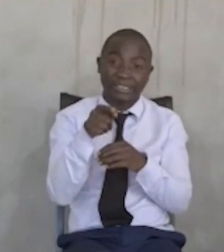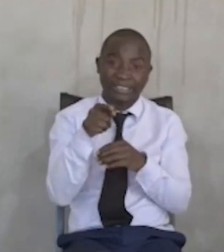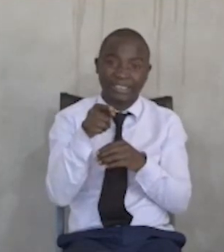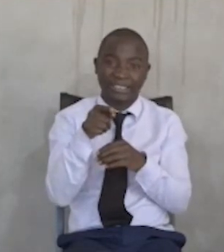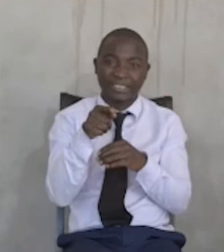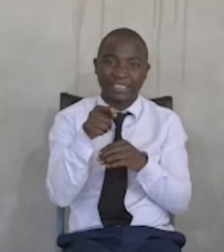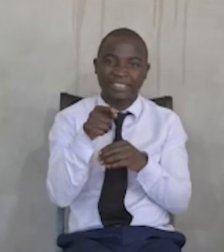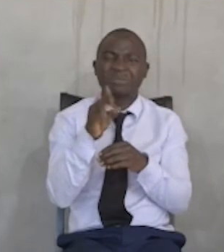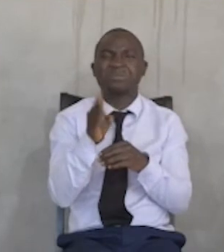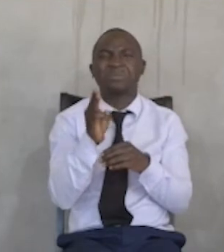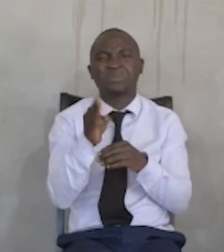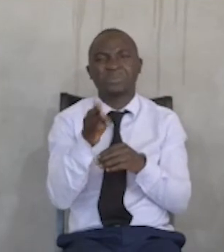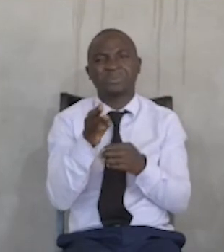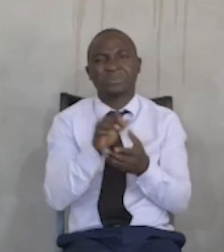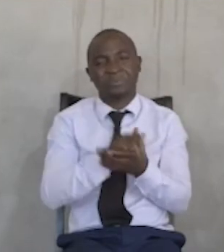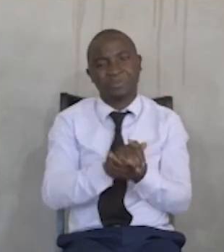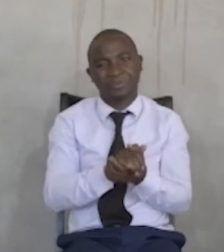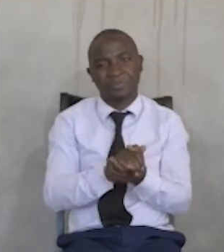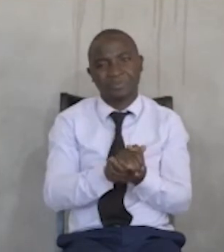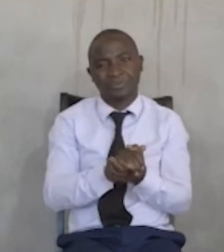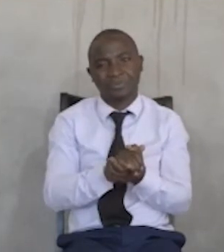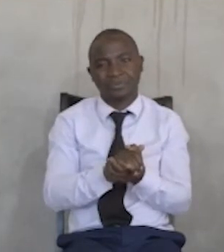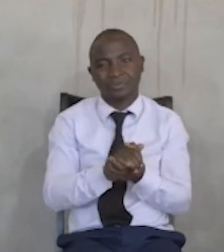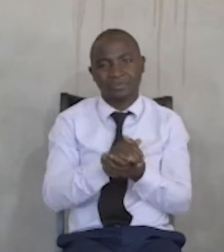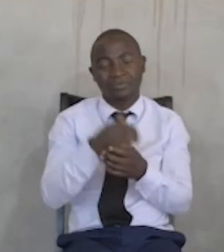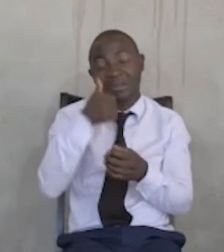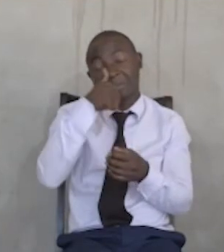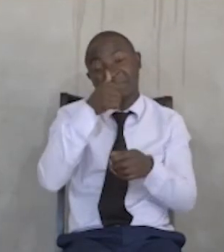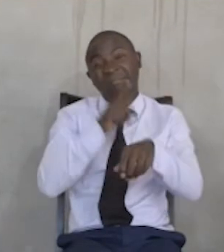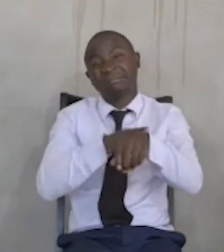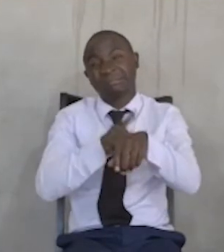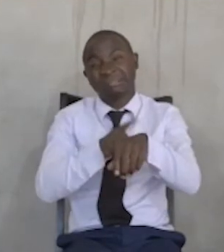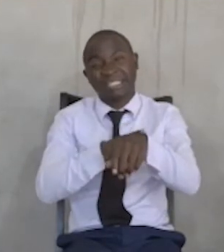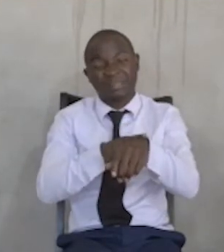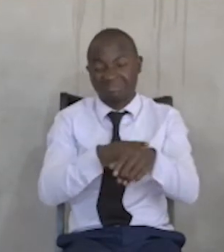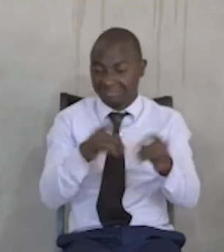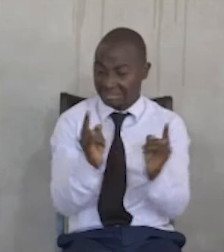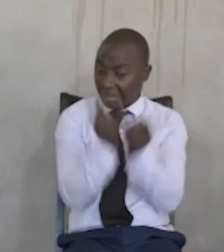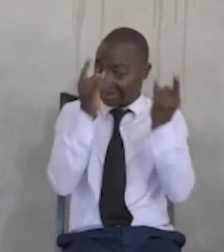genetic abnormalities, in most cases, it's actually sporadic. Okay, they just occur.